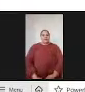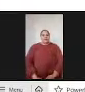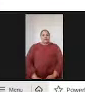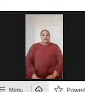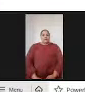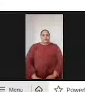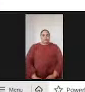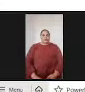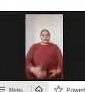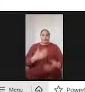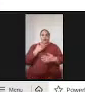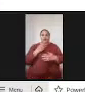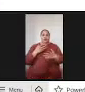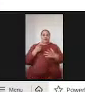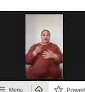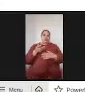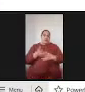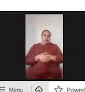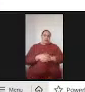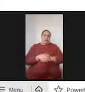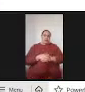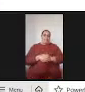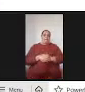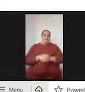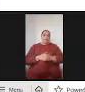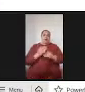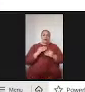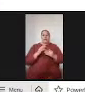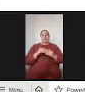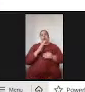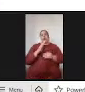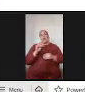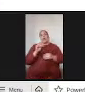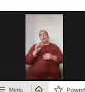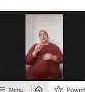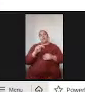you so much, Speaker. And then Member Bosman.